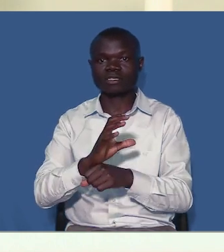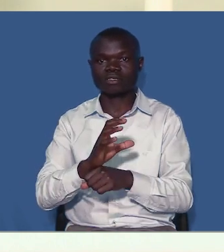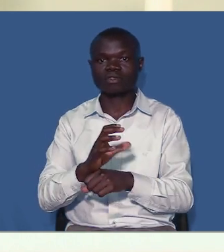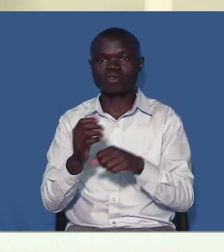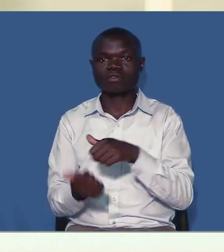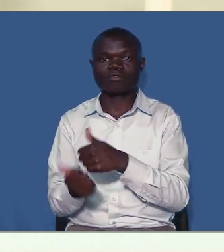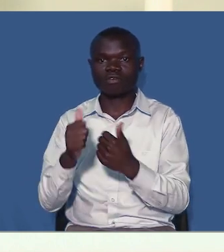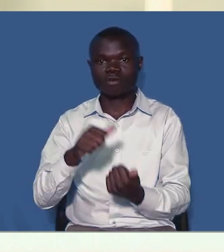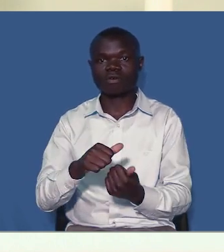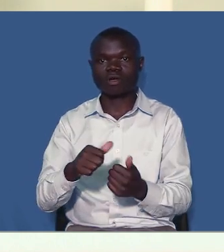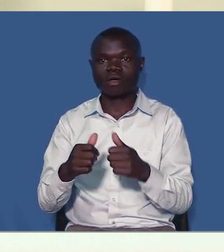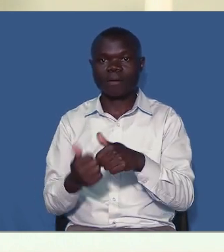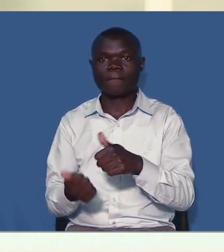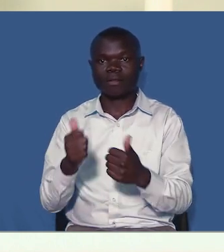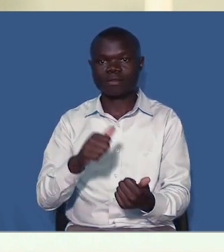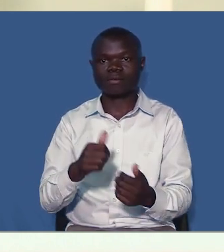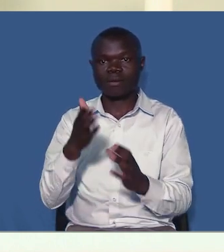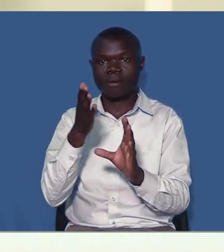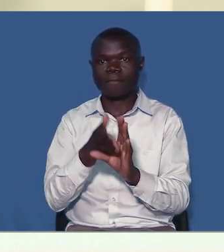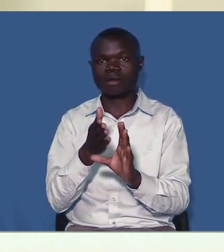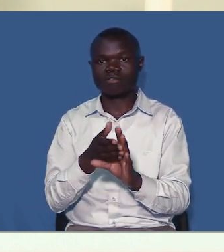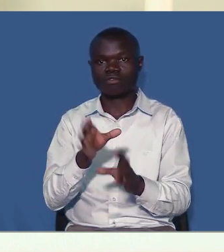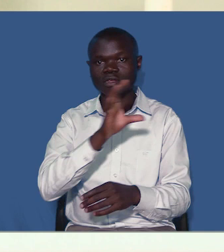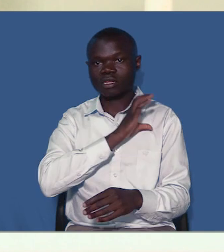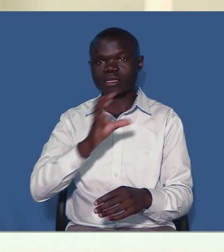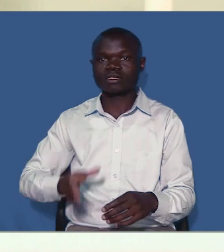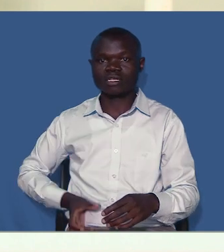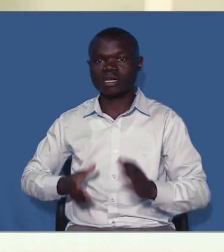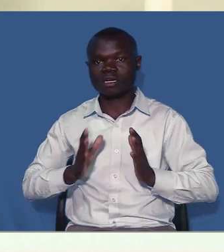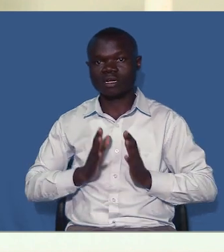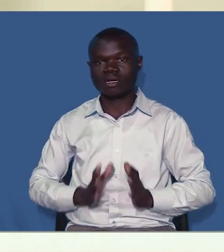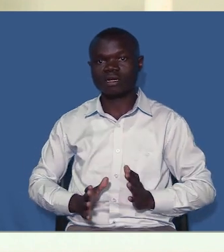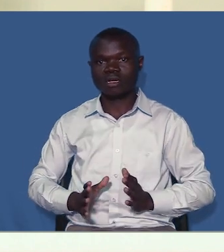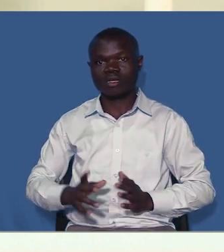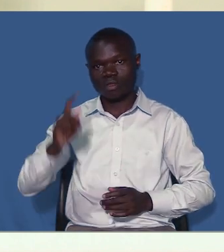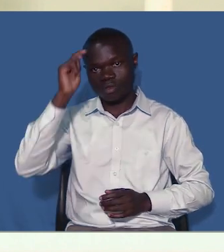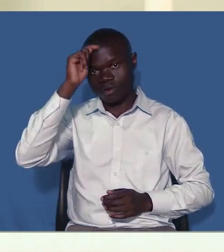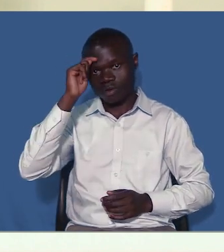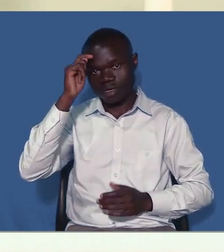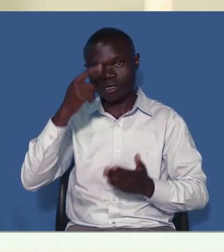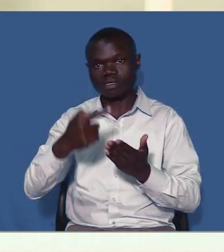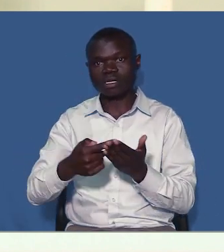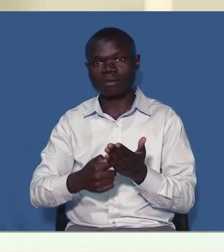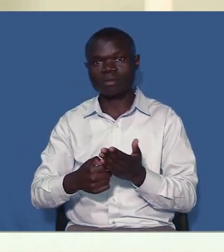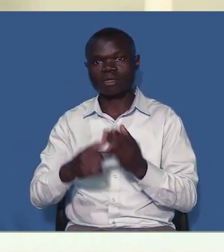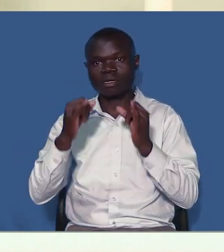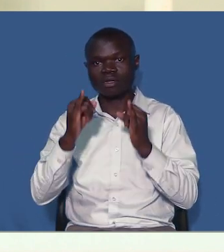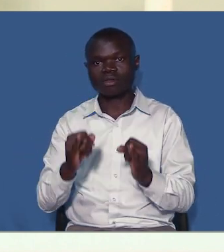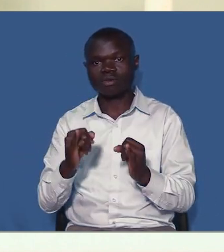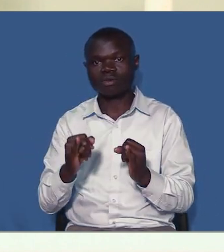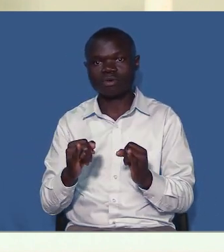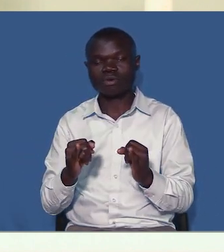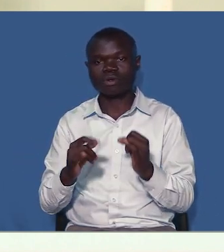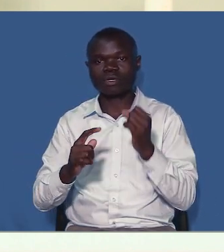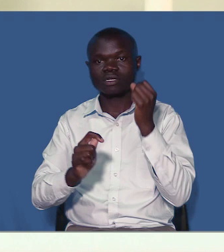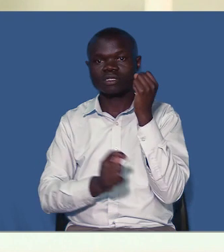Baptism is part of our theology, a Christian theology described in the New Testament. And on Monday, we